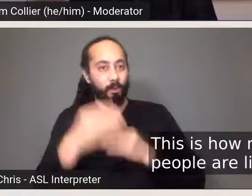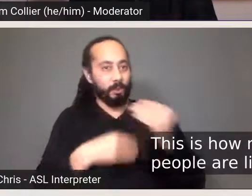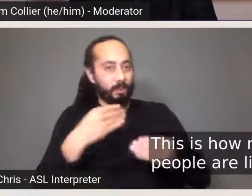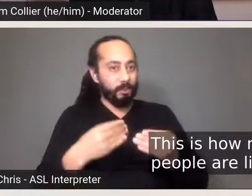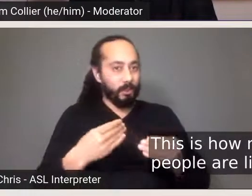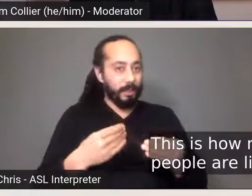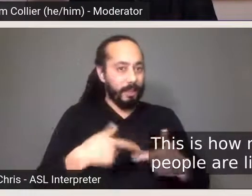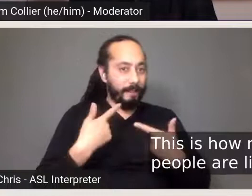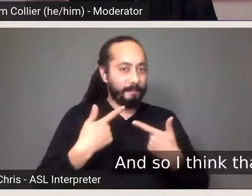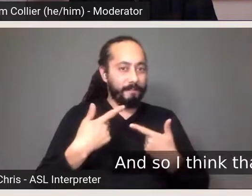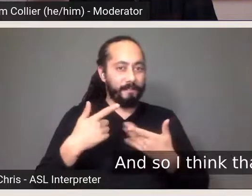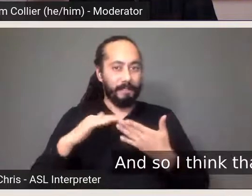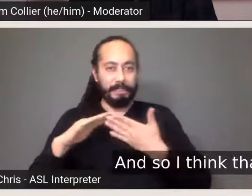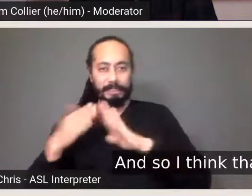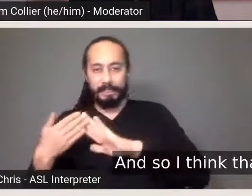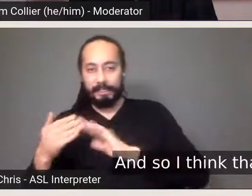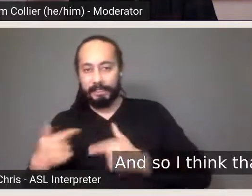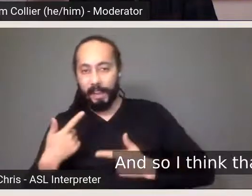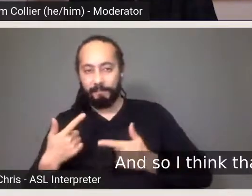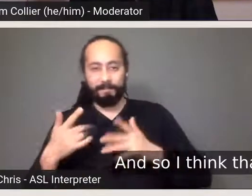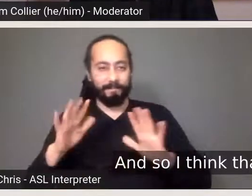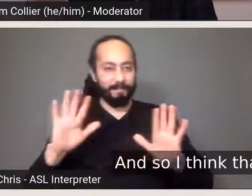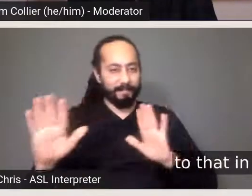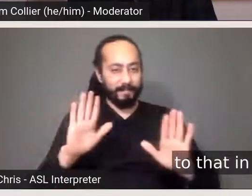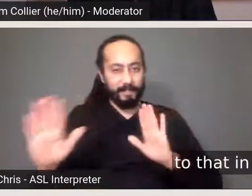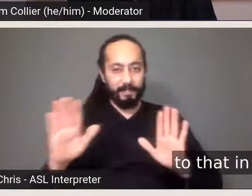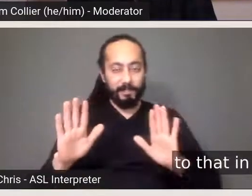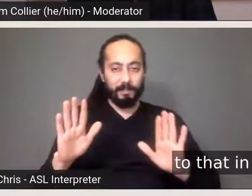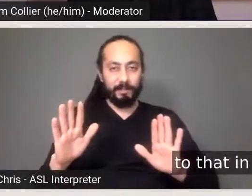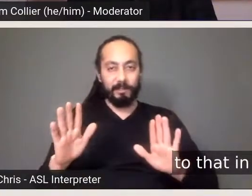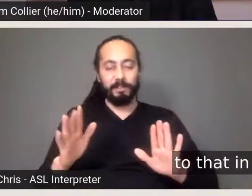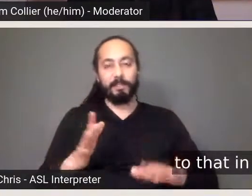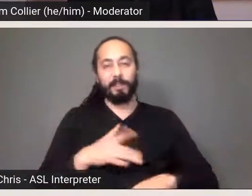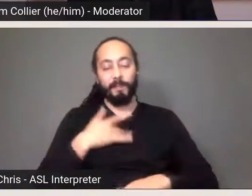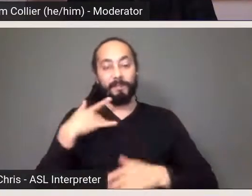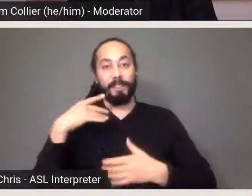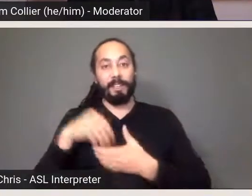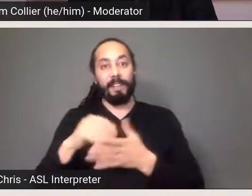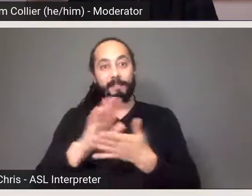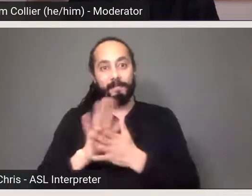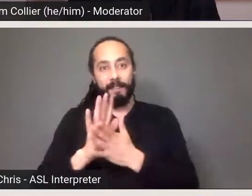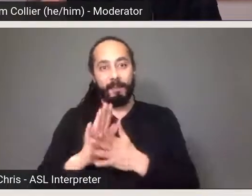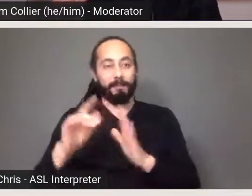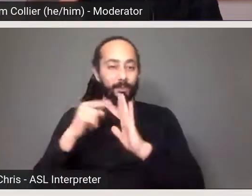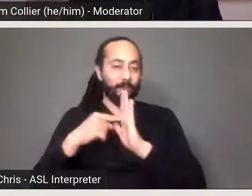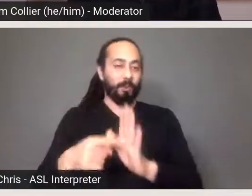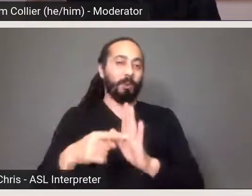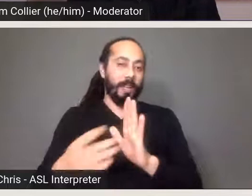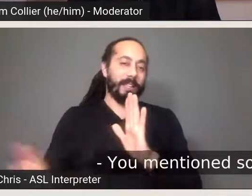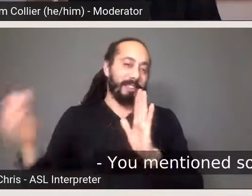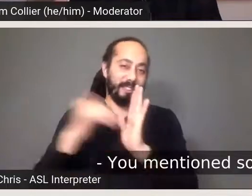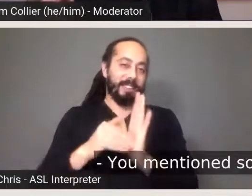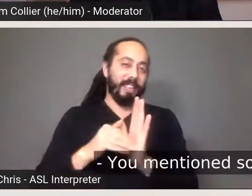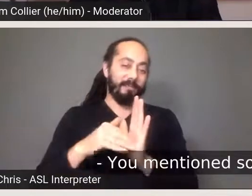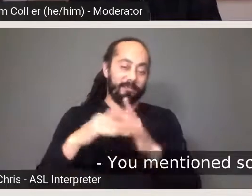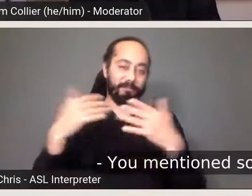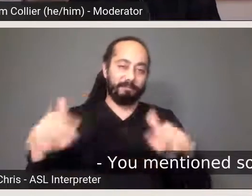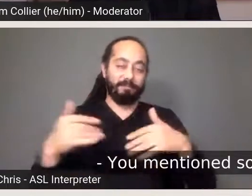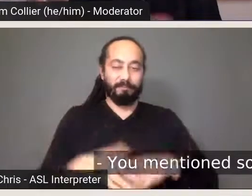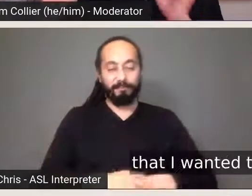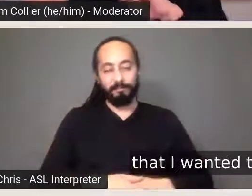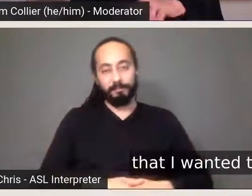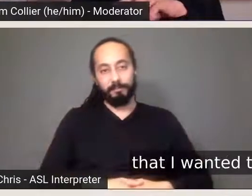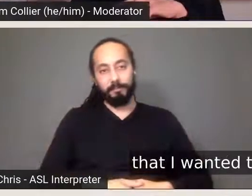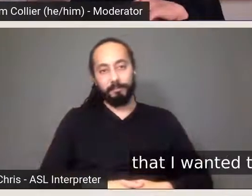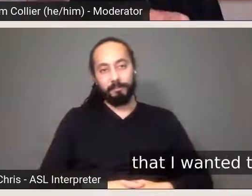lives. And so I think that there's a callback to that in a large way. Mm-hmm. You mentioned some really good